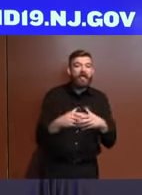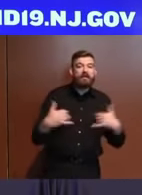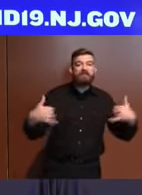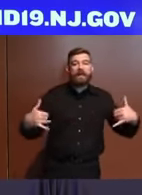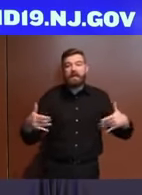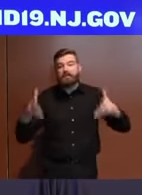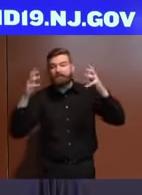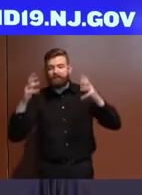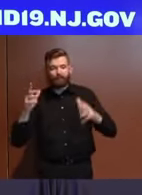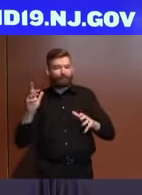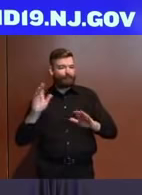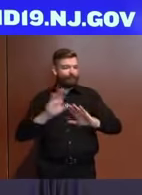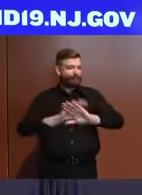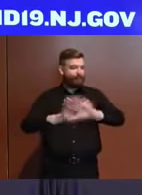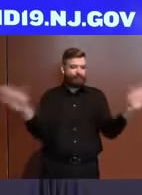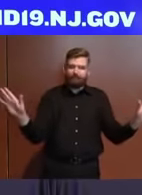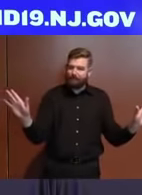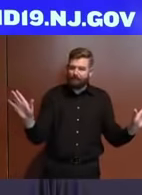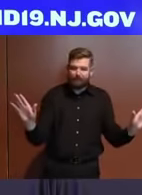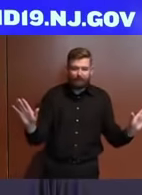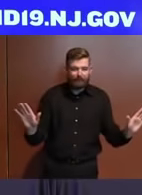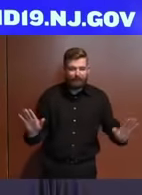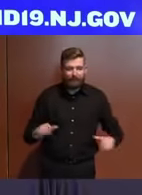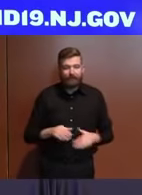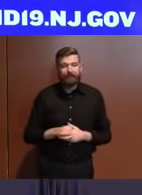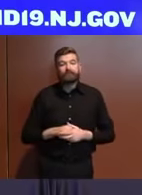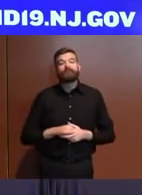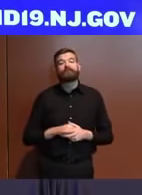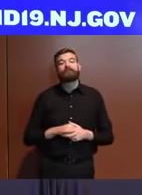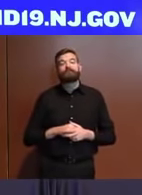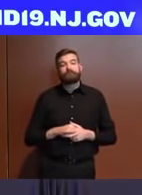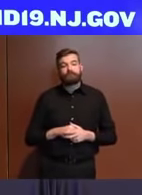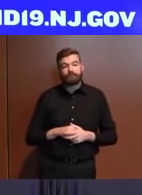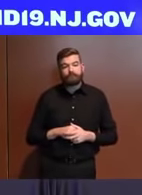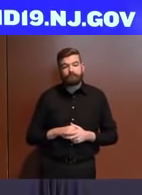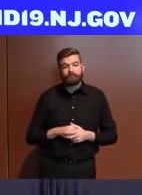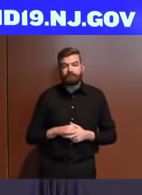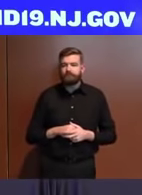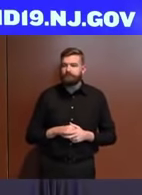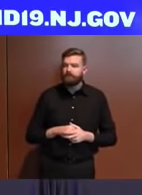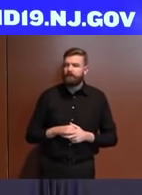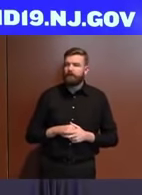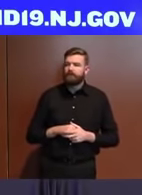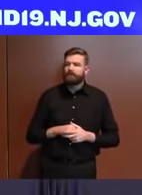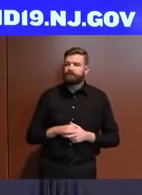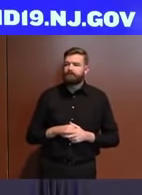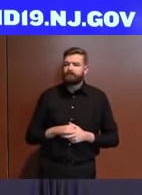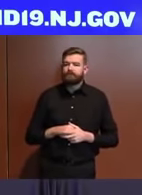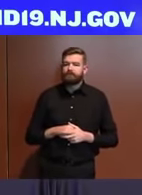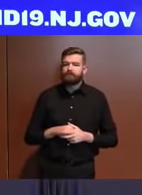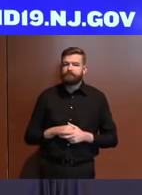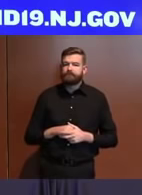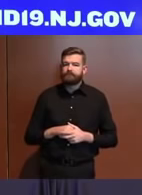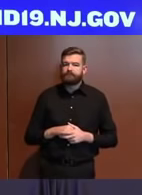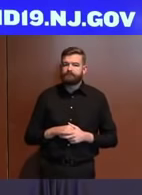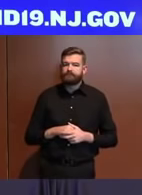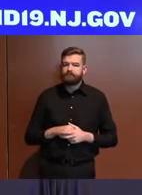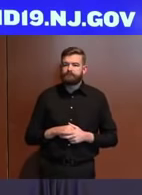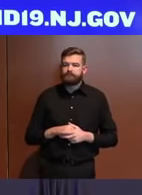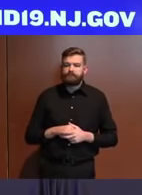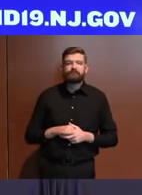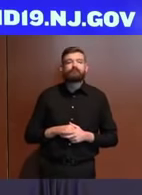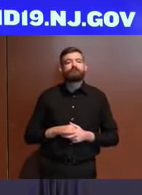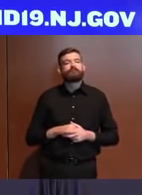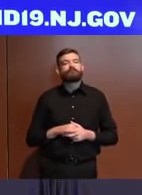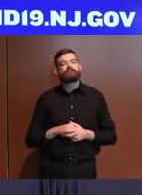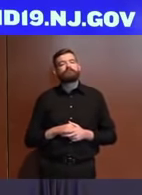Today, and I will hold this up as another exhibit, with your logo on here, Judy, I might add, we're going to be providing all